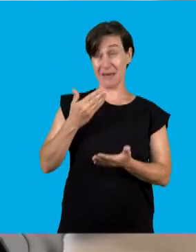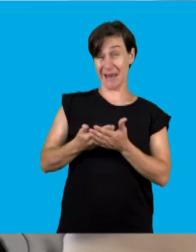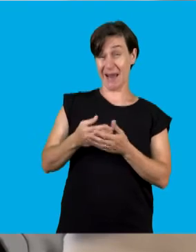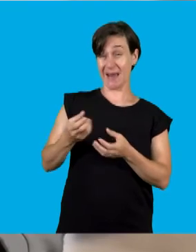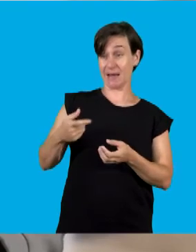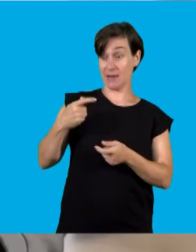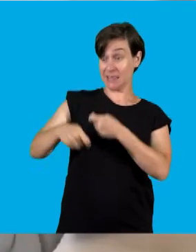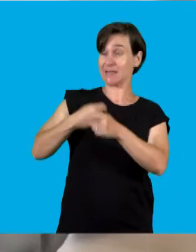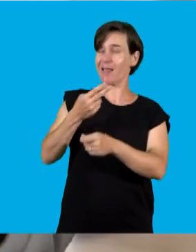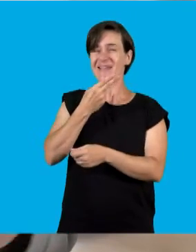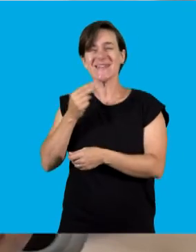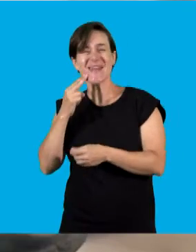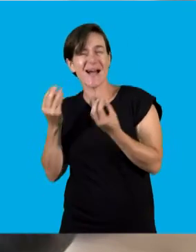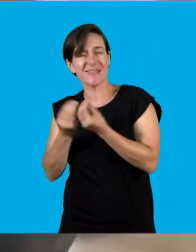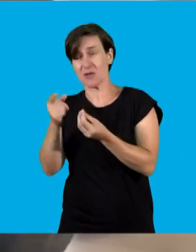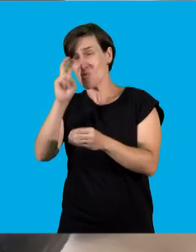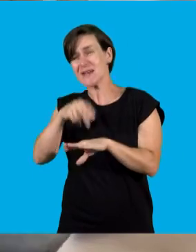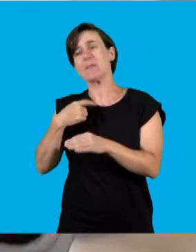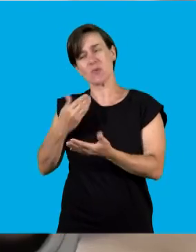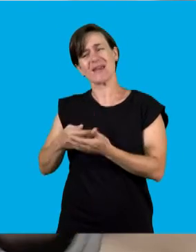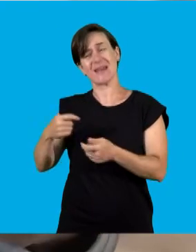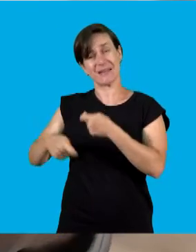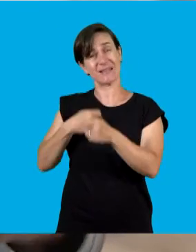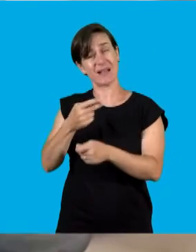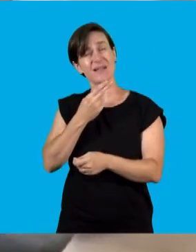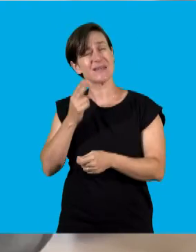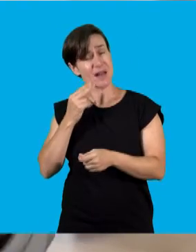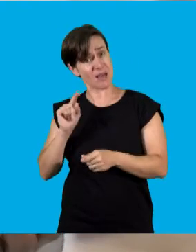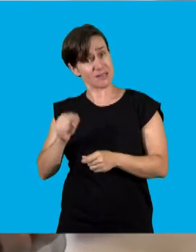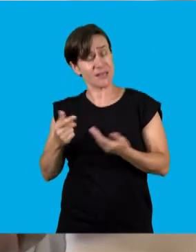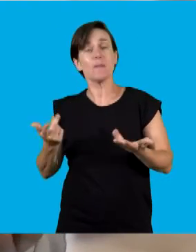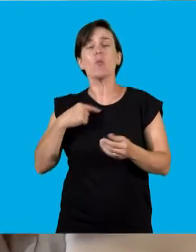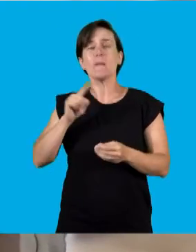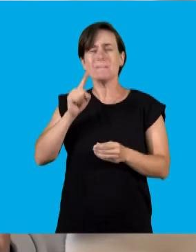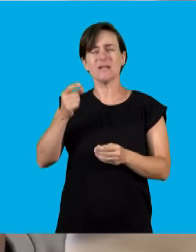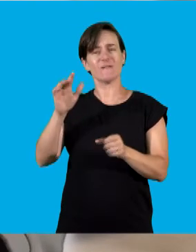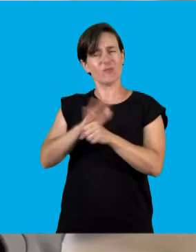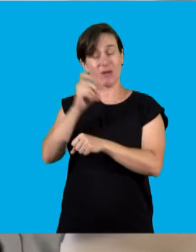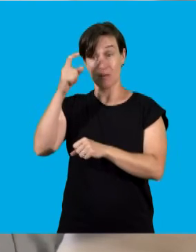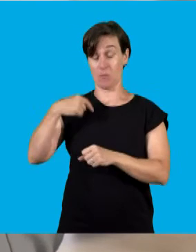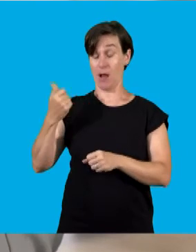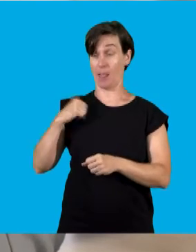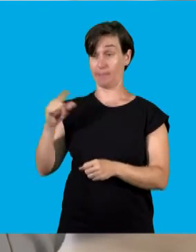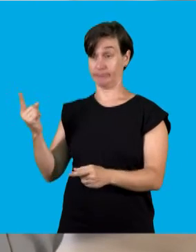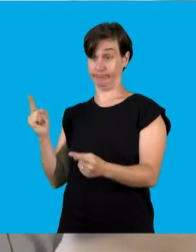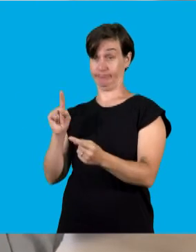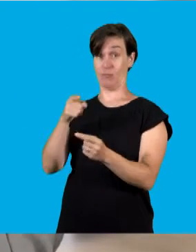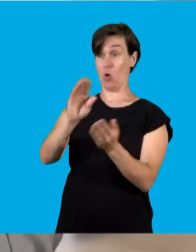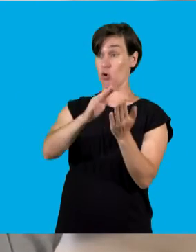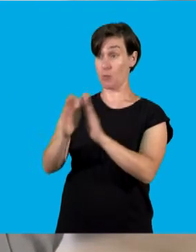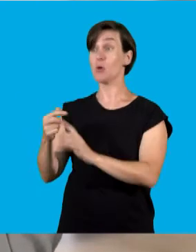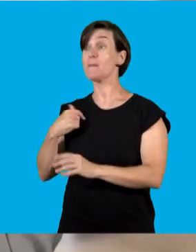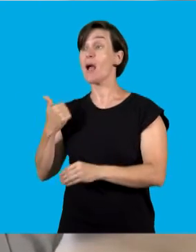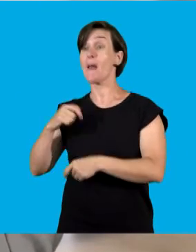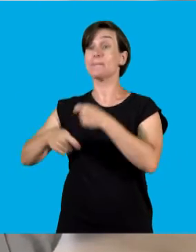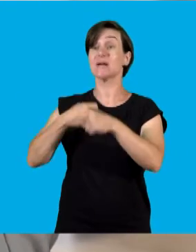provide the desires, no. But when we're going to be selling, or when you're going to be coming or going out there to the community or to your customers,